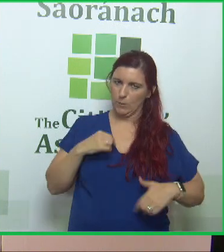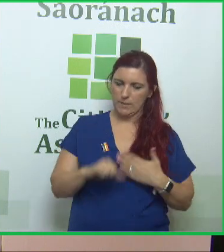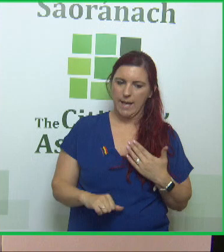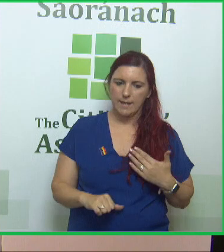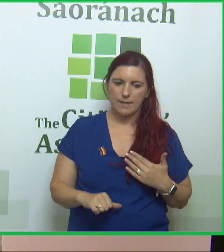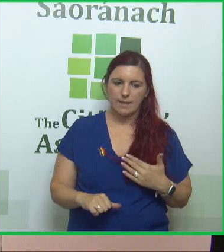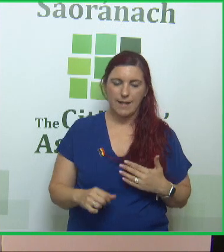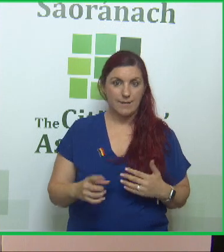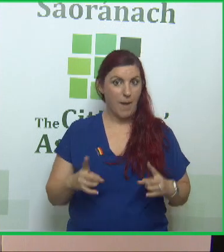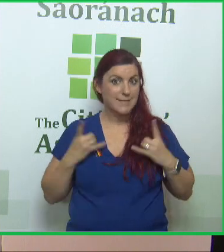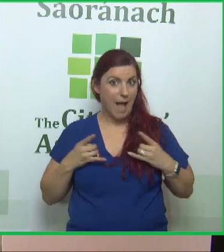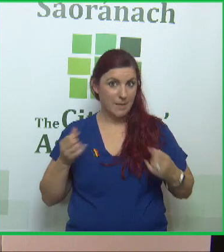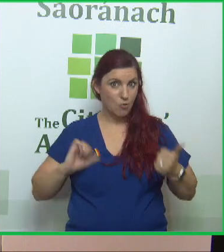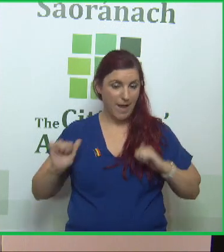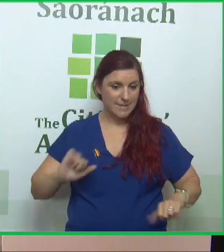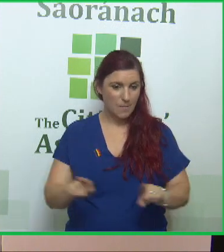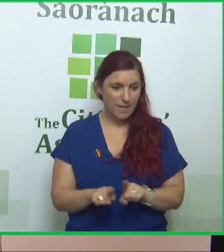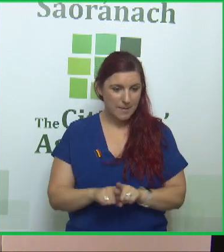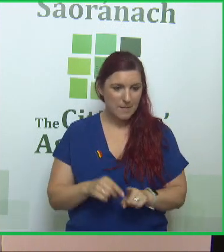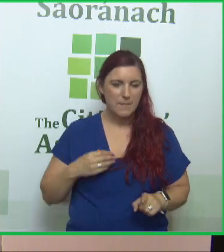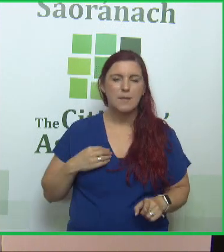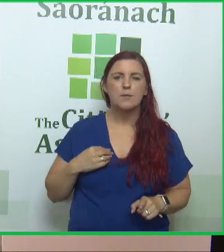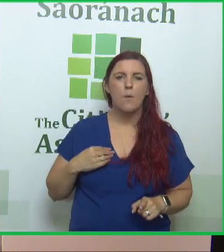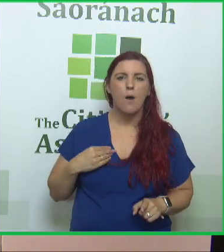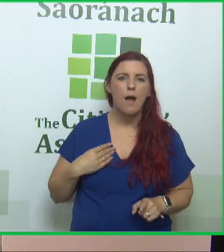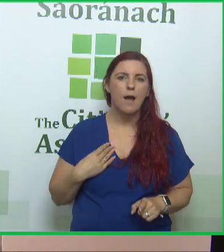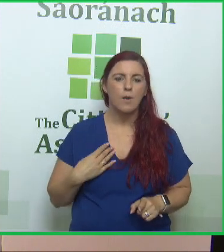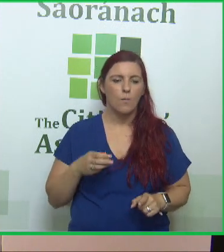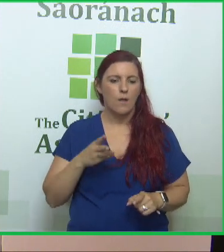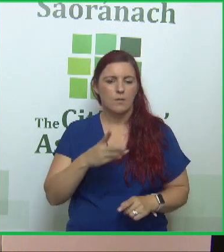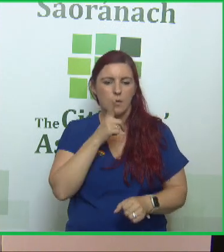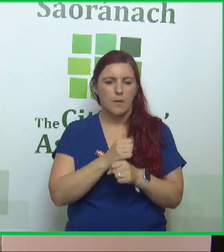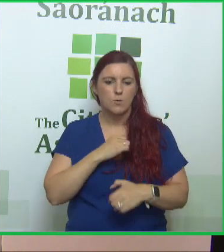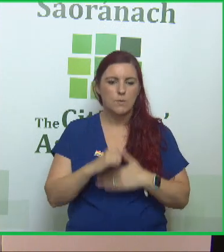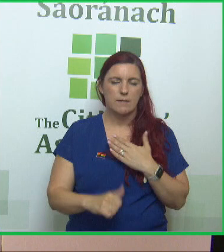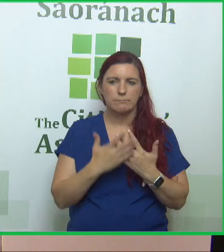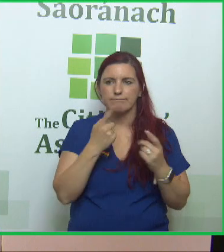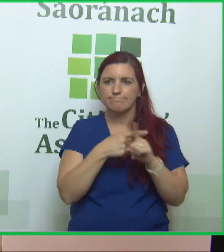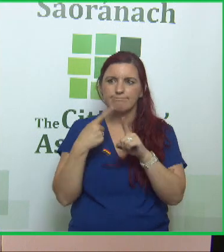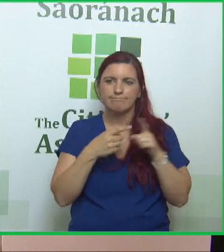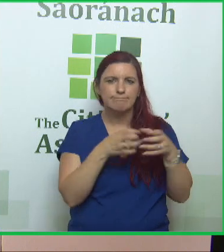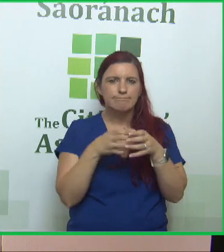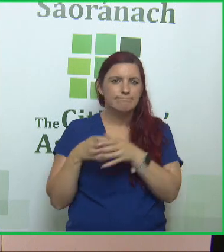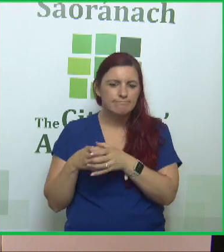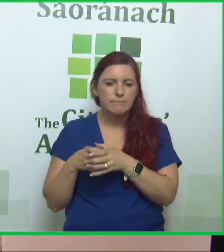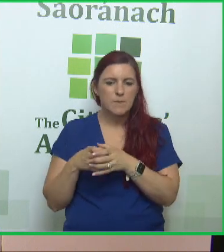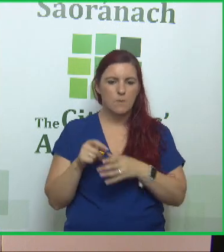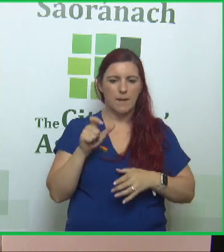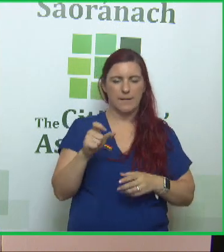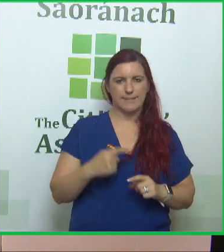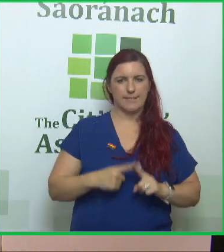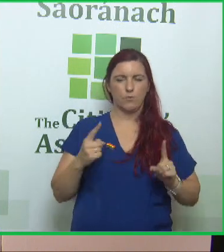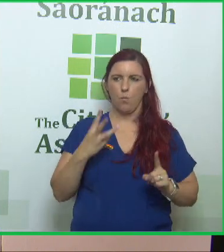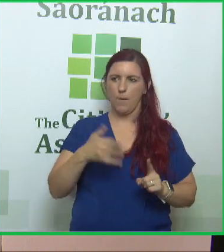and happy Pride. So I'm going to talk today about different user groups than what you may have heard of, but why we need